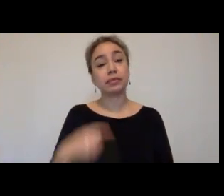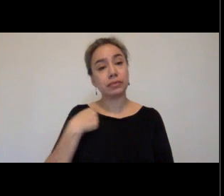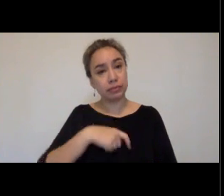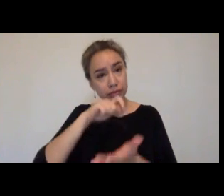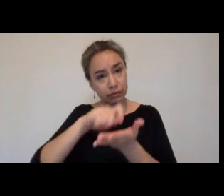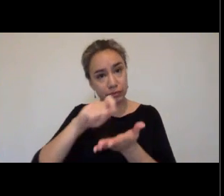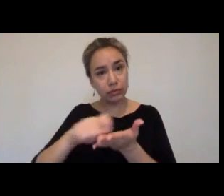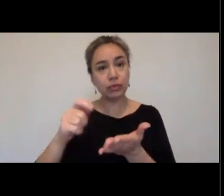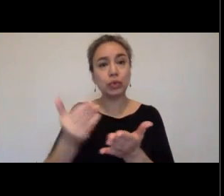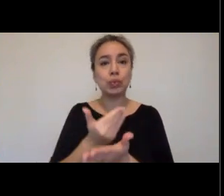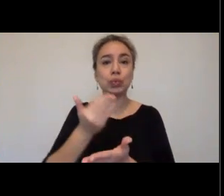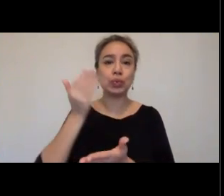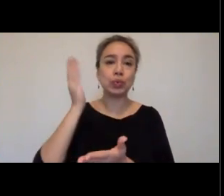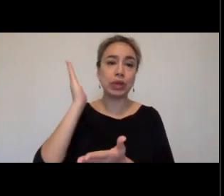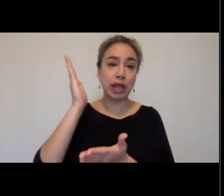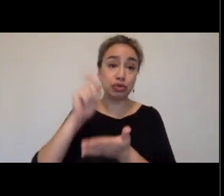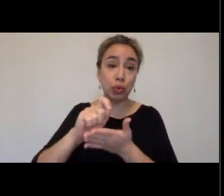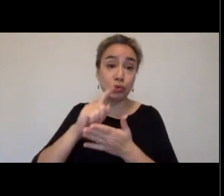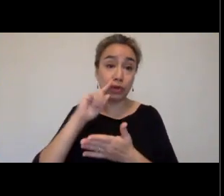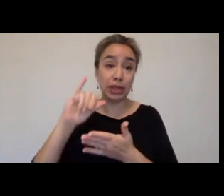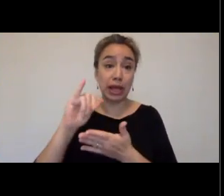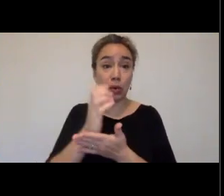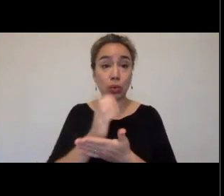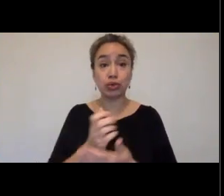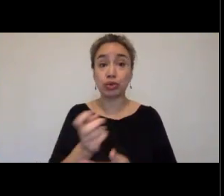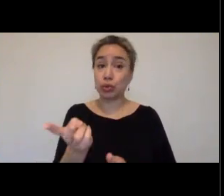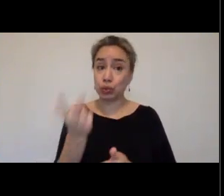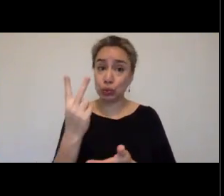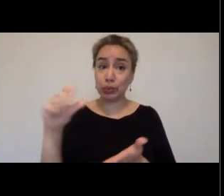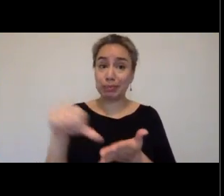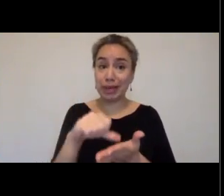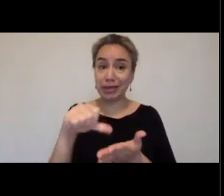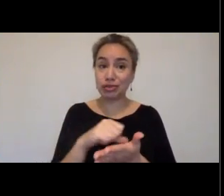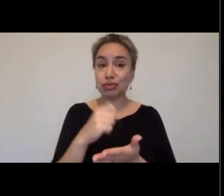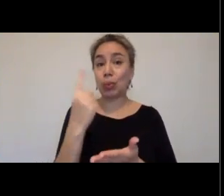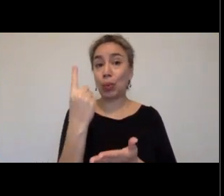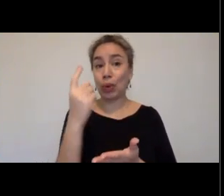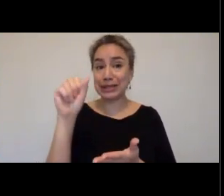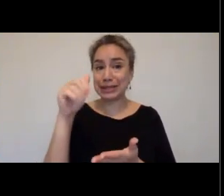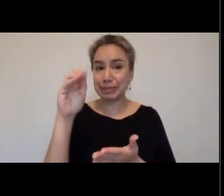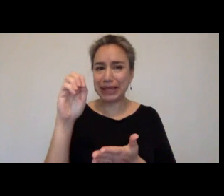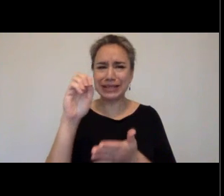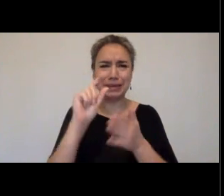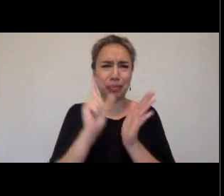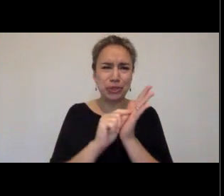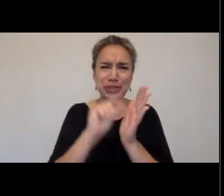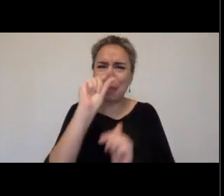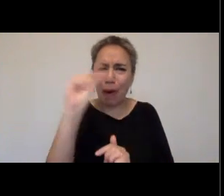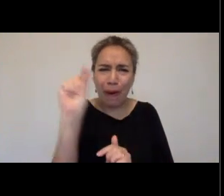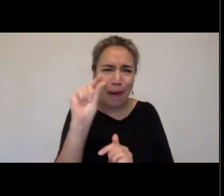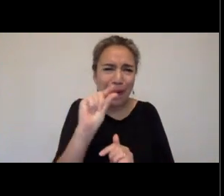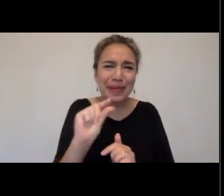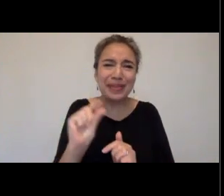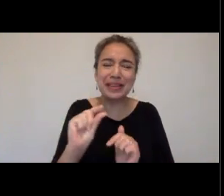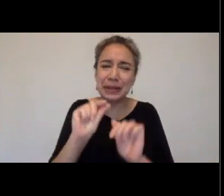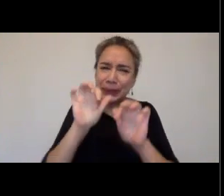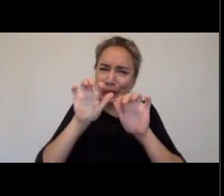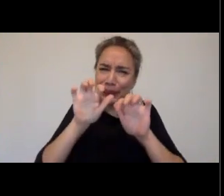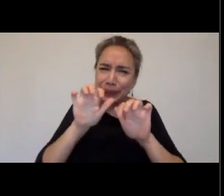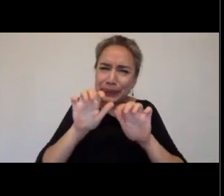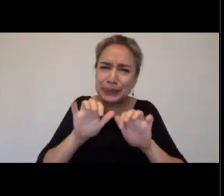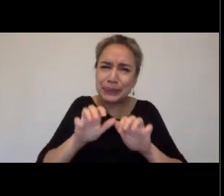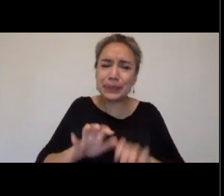notes for the course. I think 2 full pages, single-spaced, small print about this